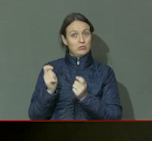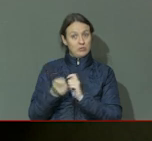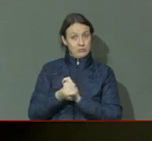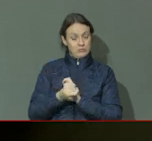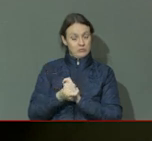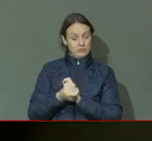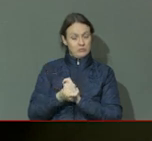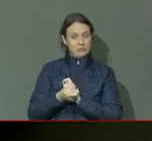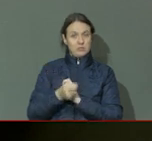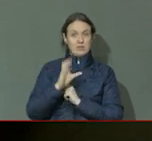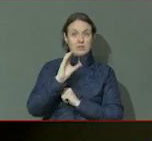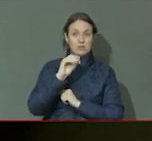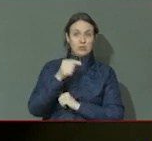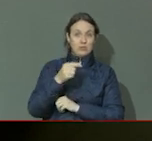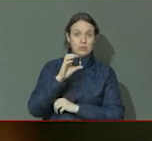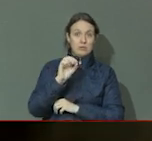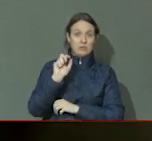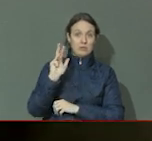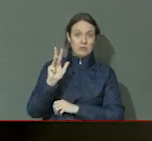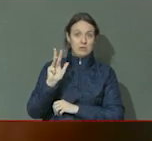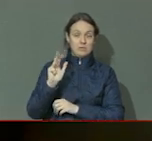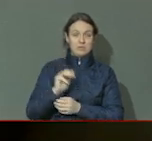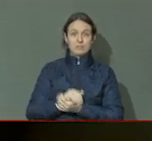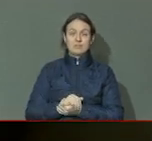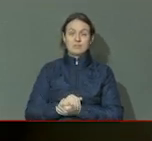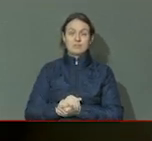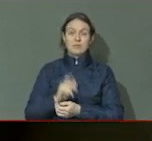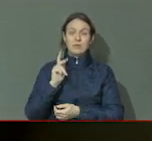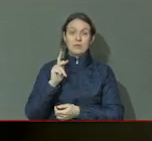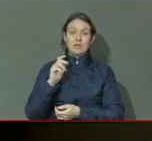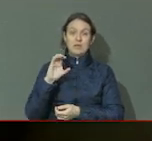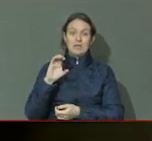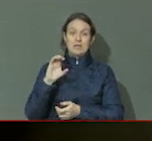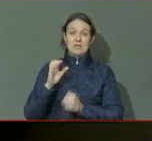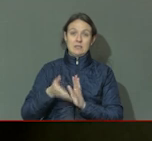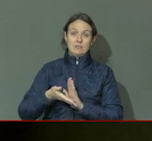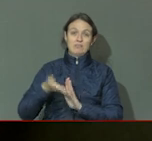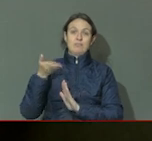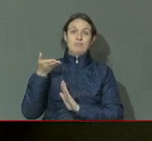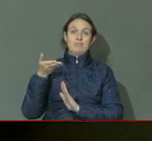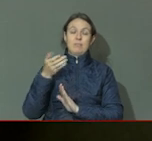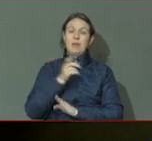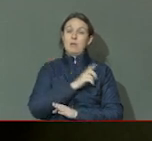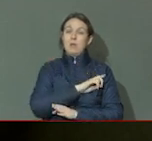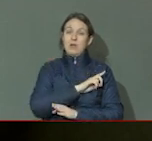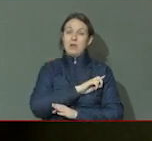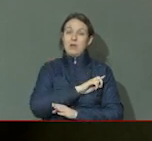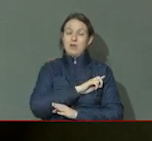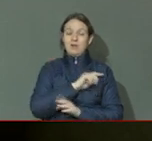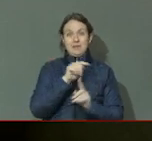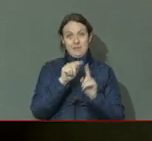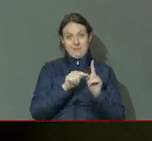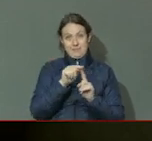now 0,09. So the Kc increased because of the